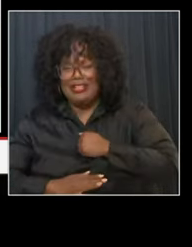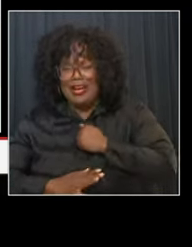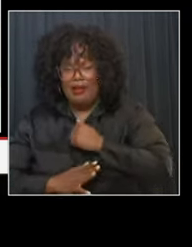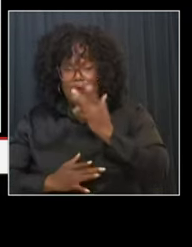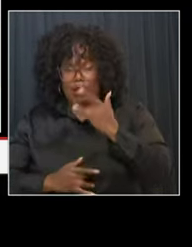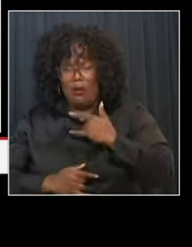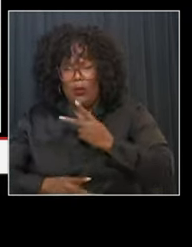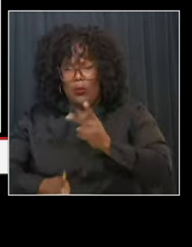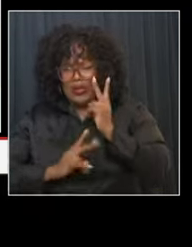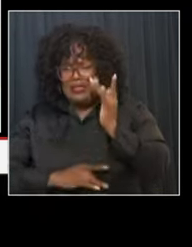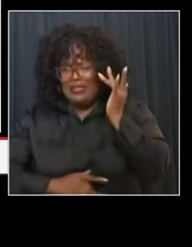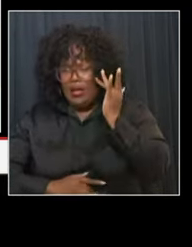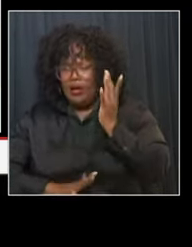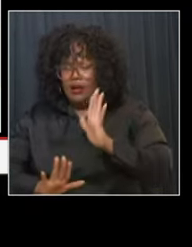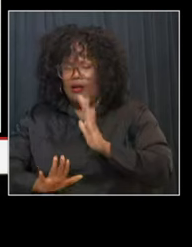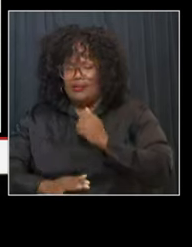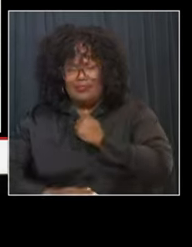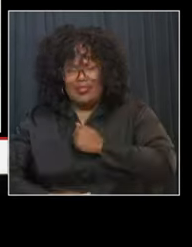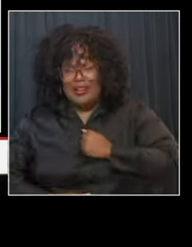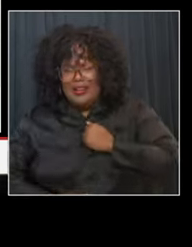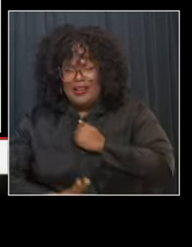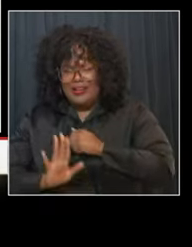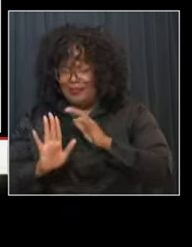don't know what's going on.